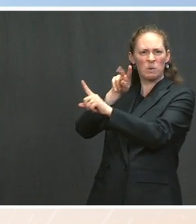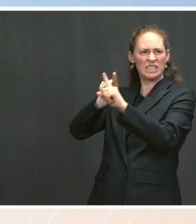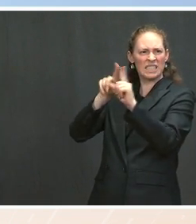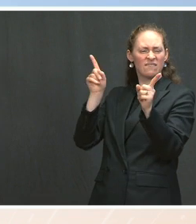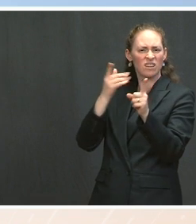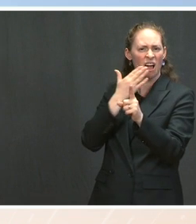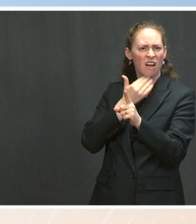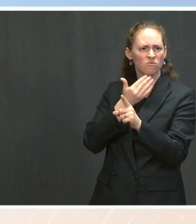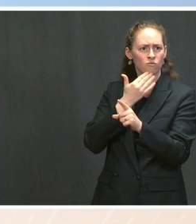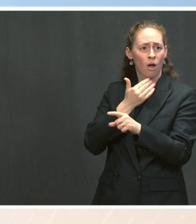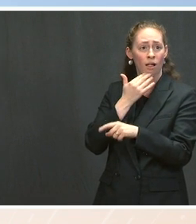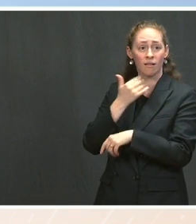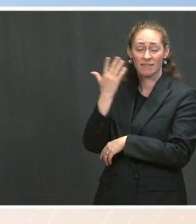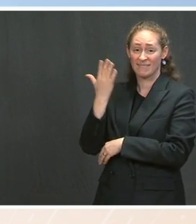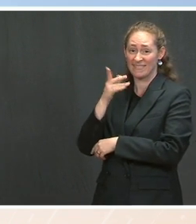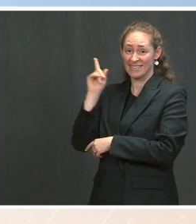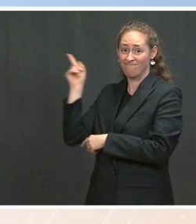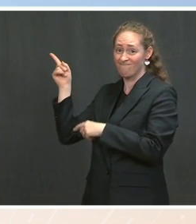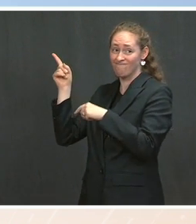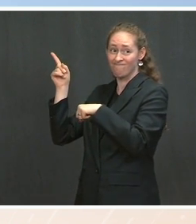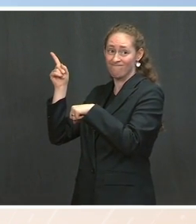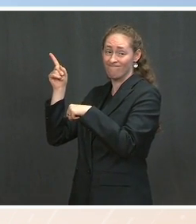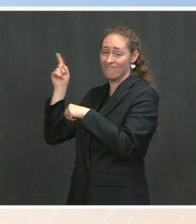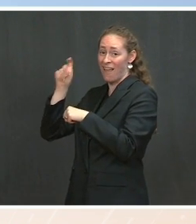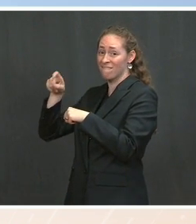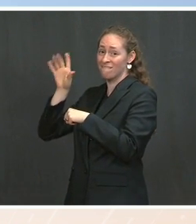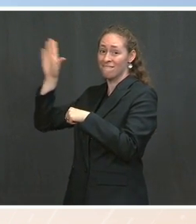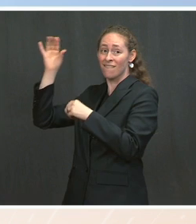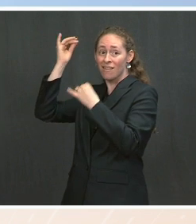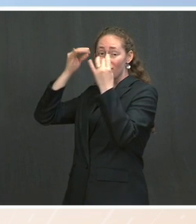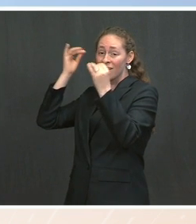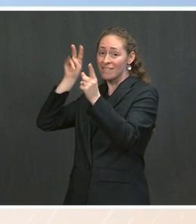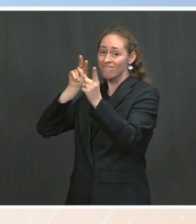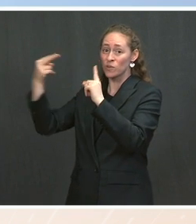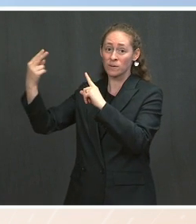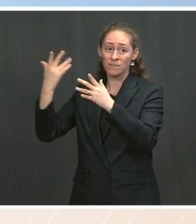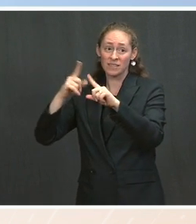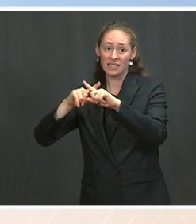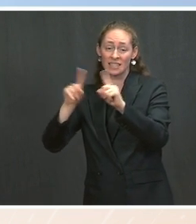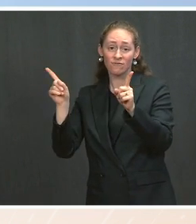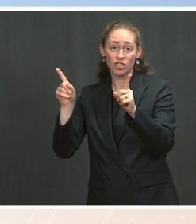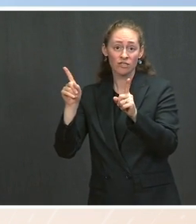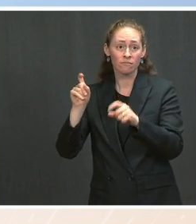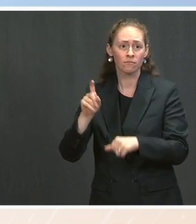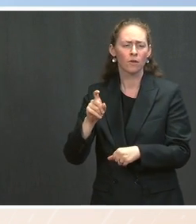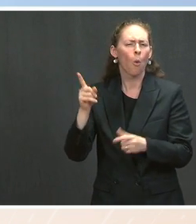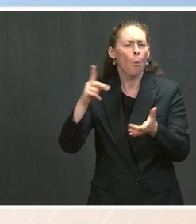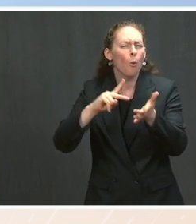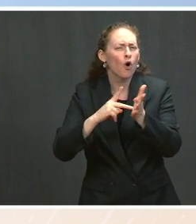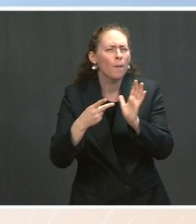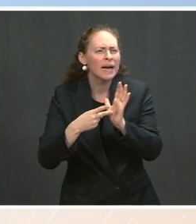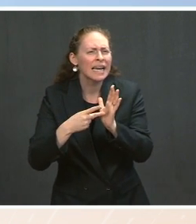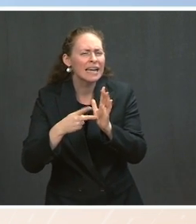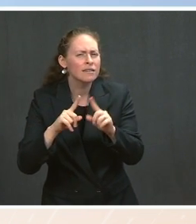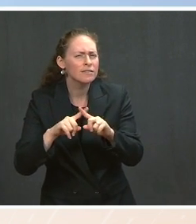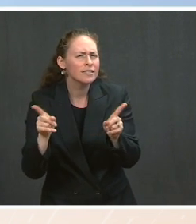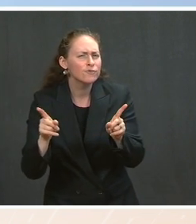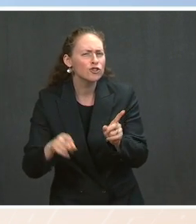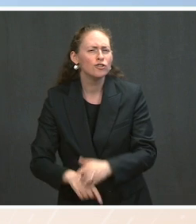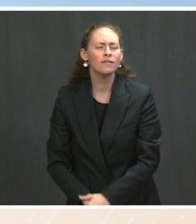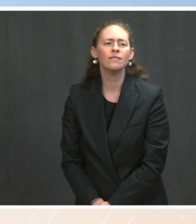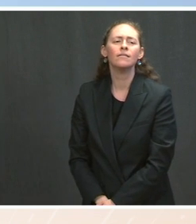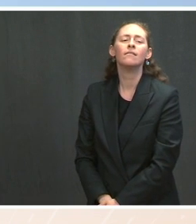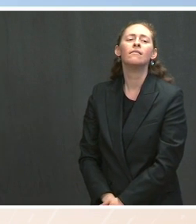thinking about shifting the approach, its approach shifting, to Israel? Shifting in what way? You had a lot of Democrats who